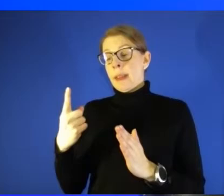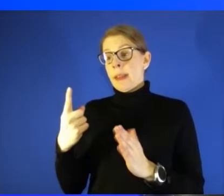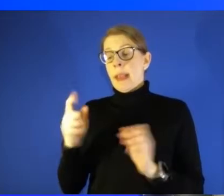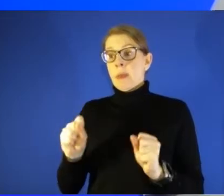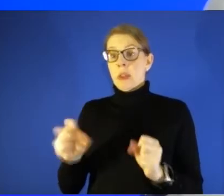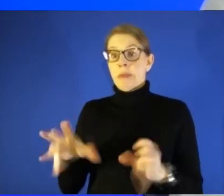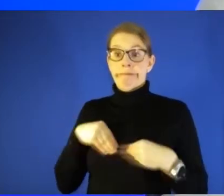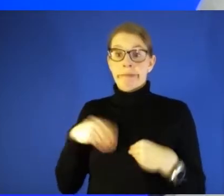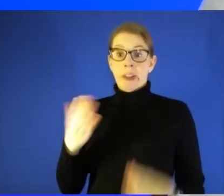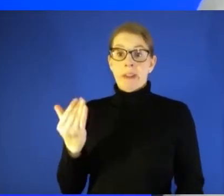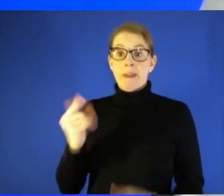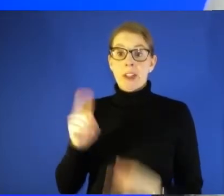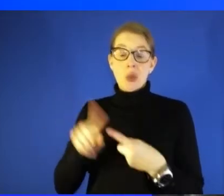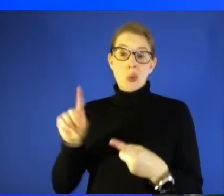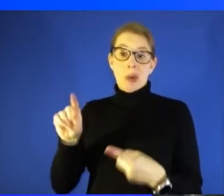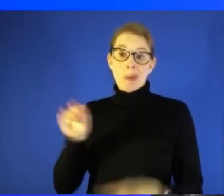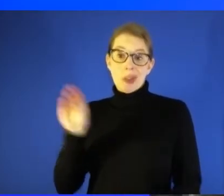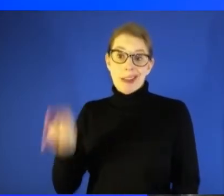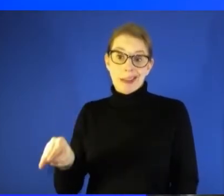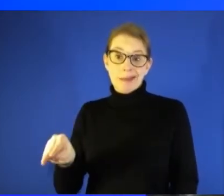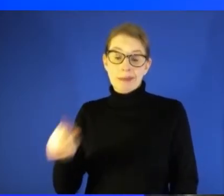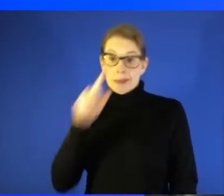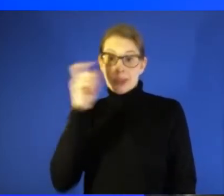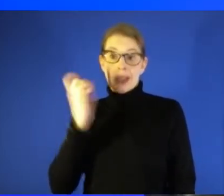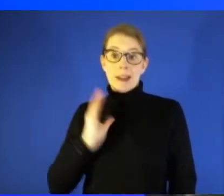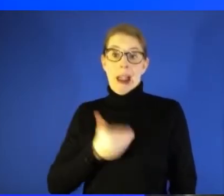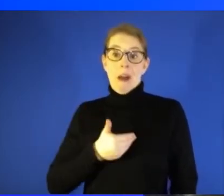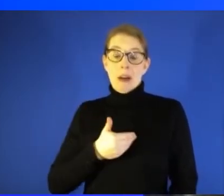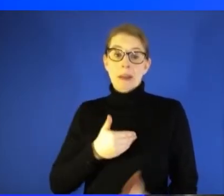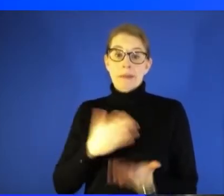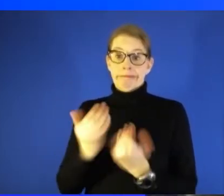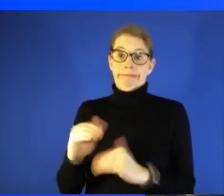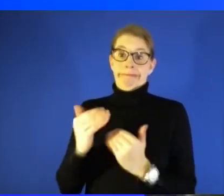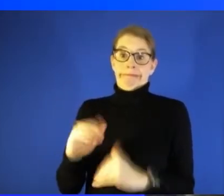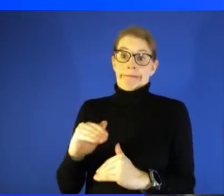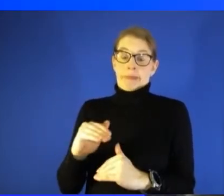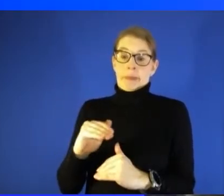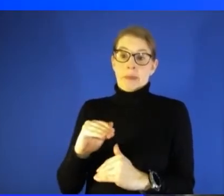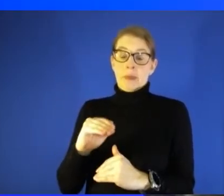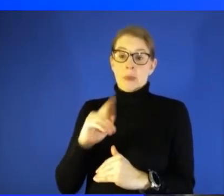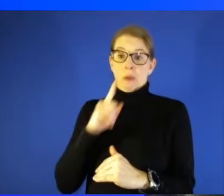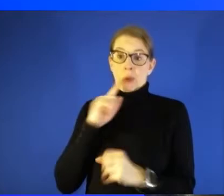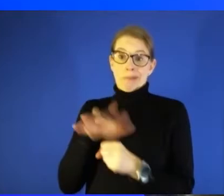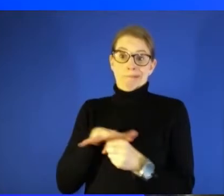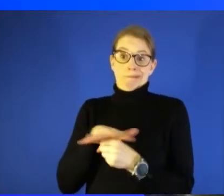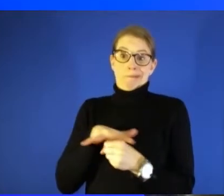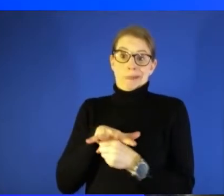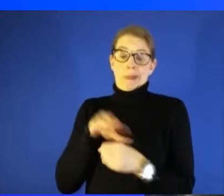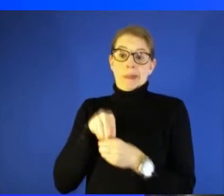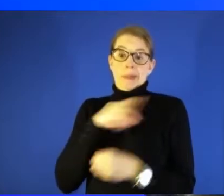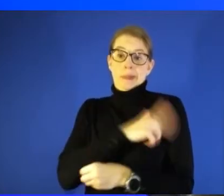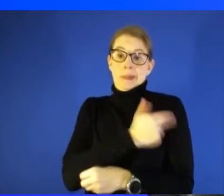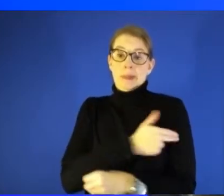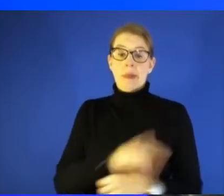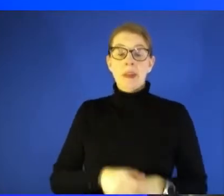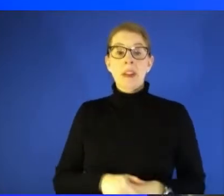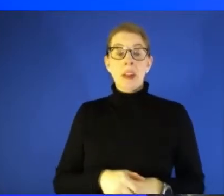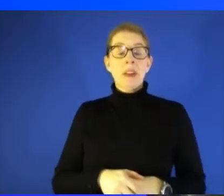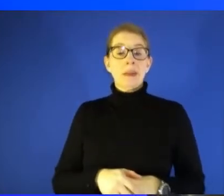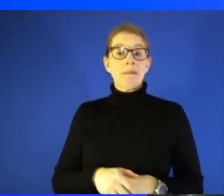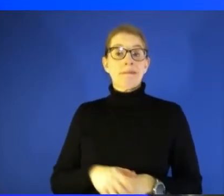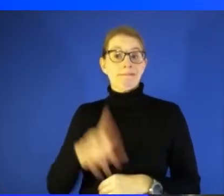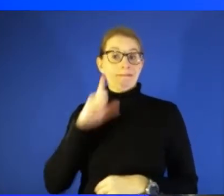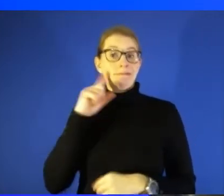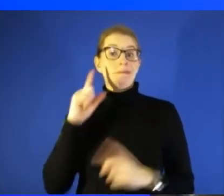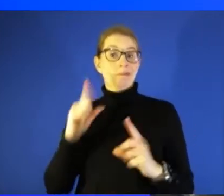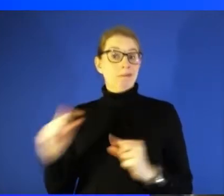to 20% of those just because of our capacity. And it's the same all over. And we hear the stories of folks not being able to get COVID